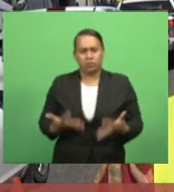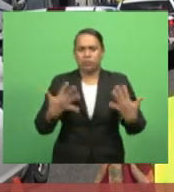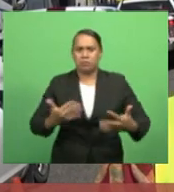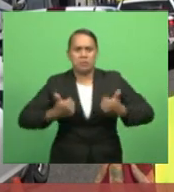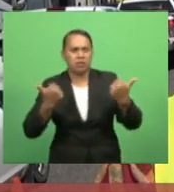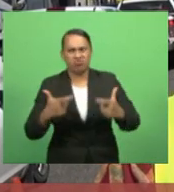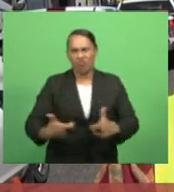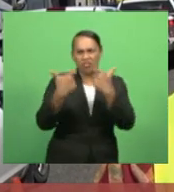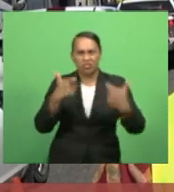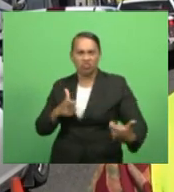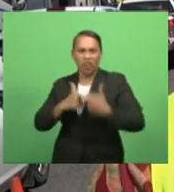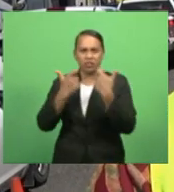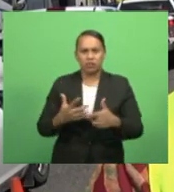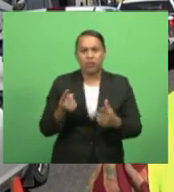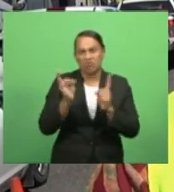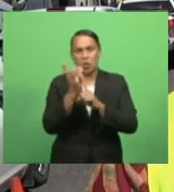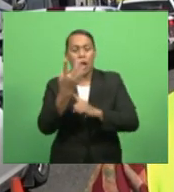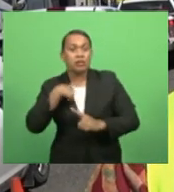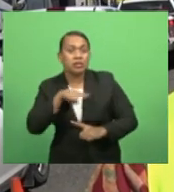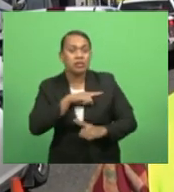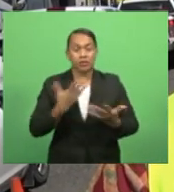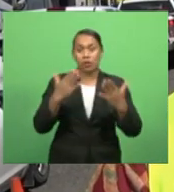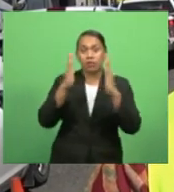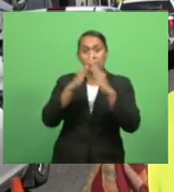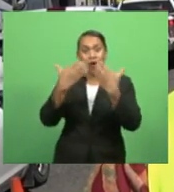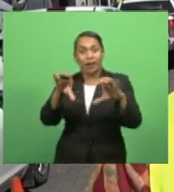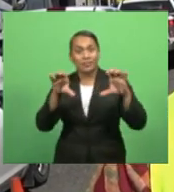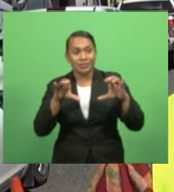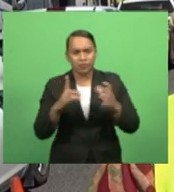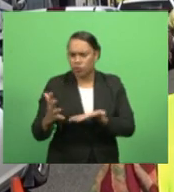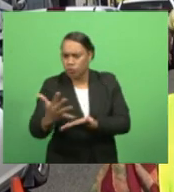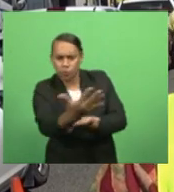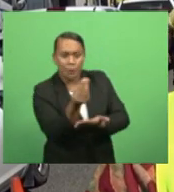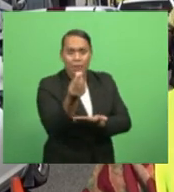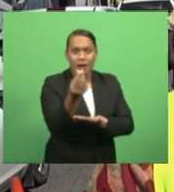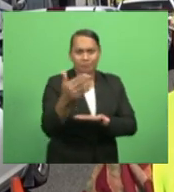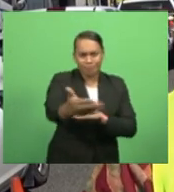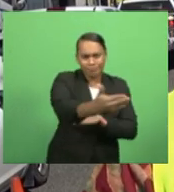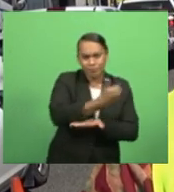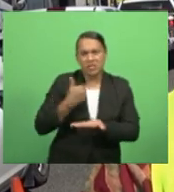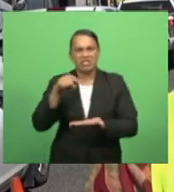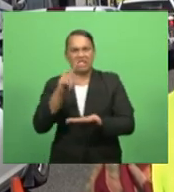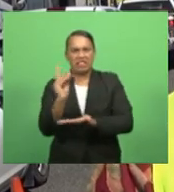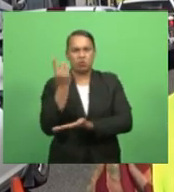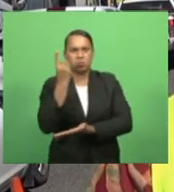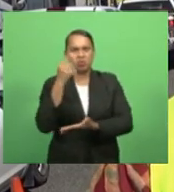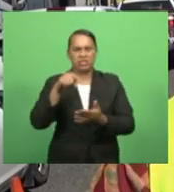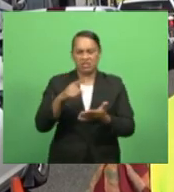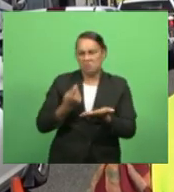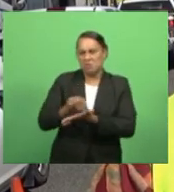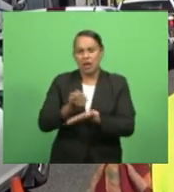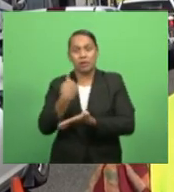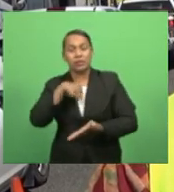especially for us as a municipality in the sense of collecting arrears in rate. Now what we would like to encourage